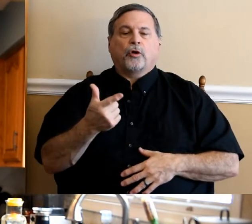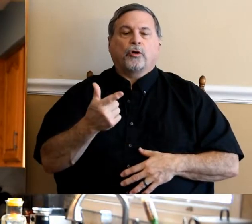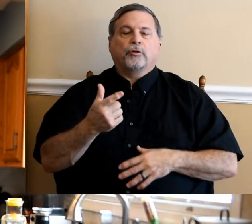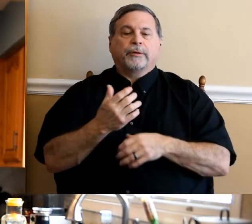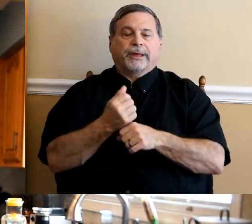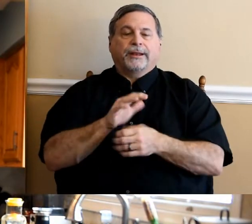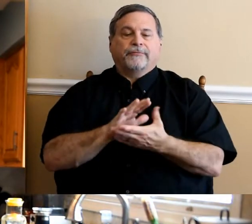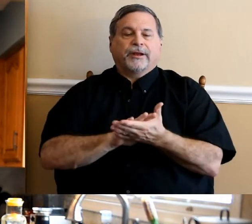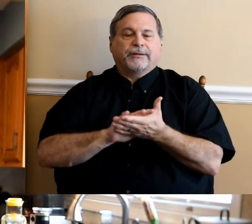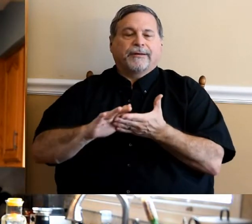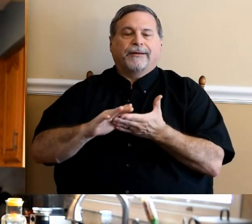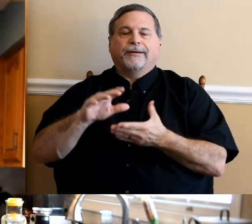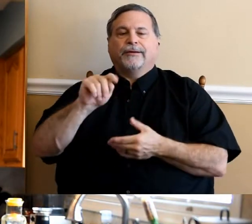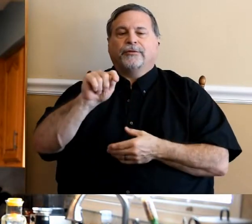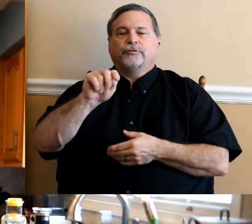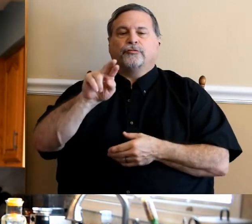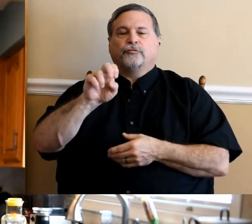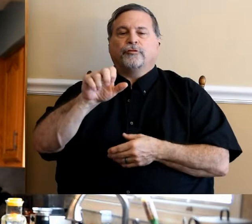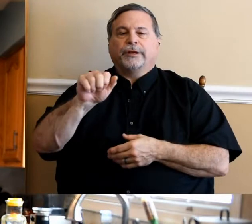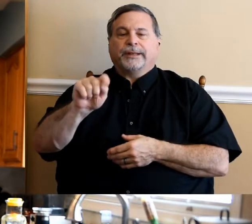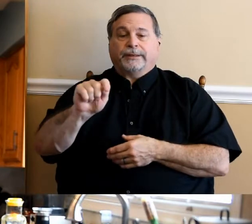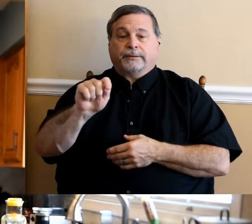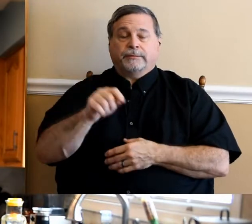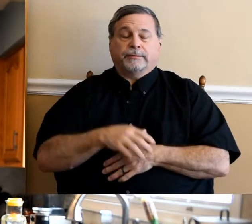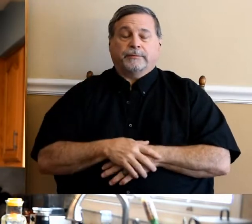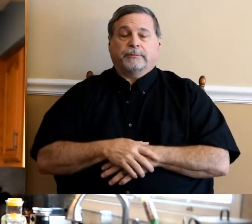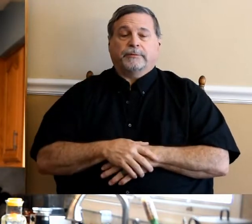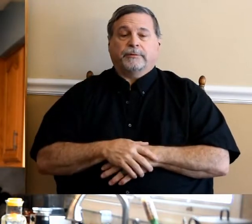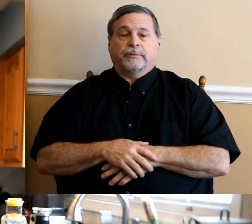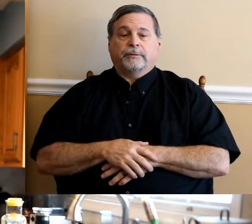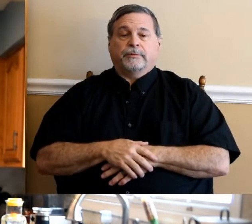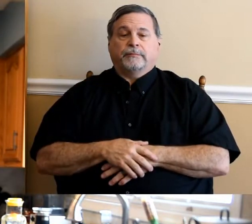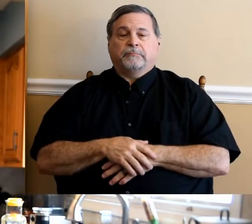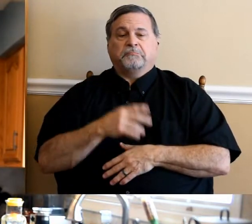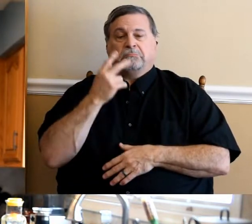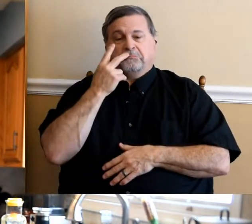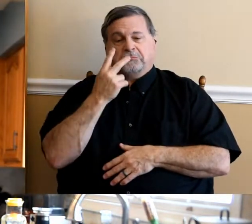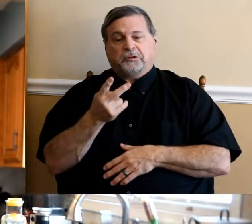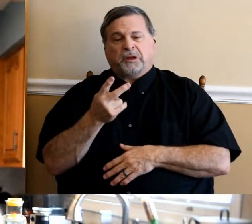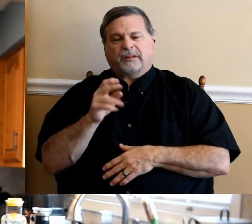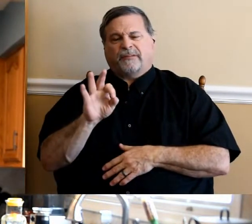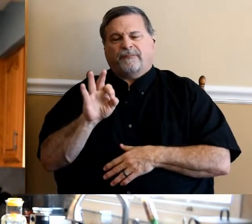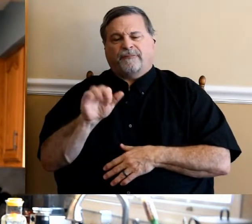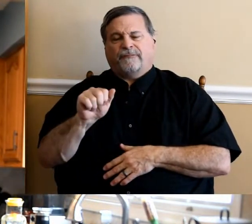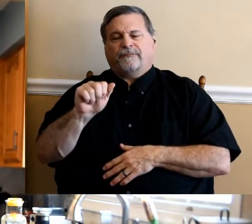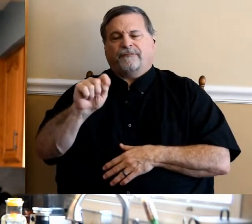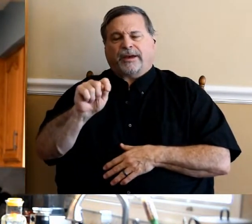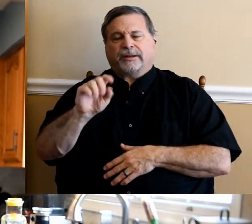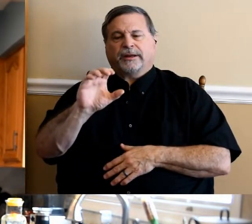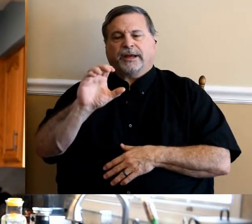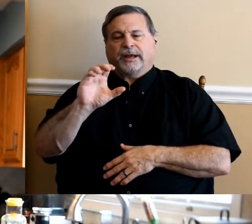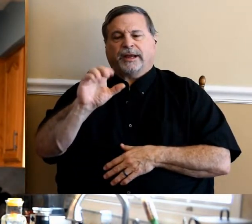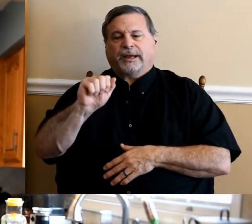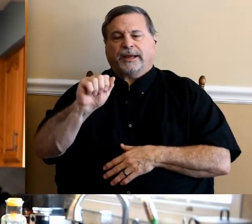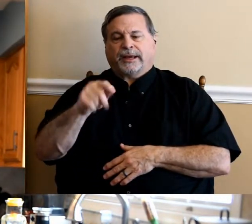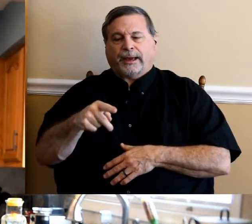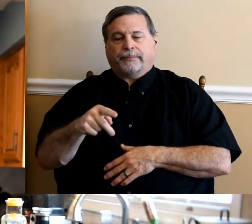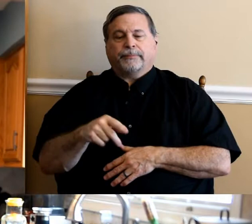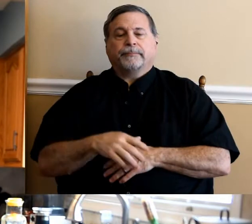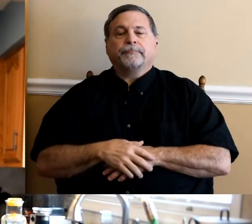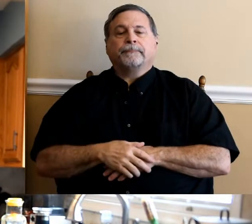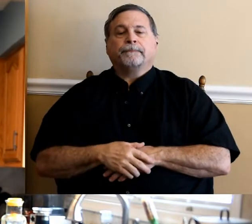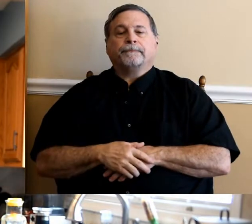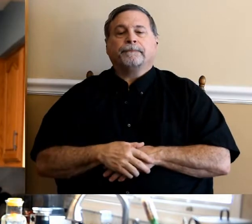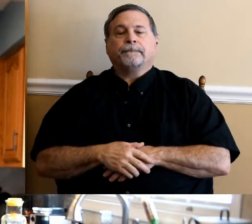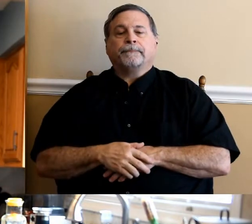dogs get a really nice treat. Because as you can see here, this has a fairly decent fat cap on it. And so